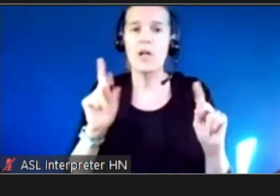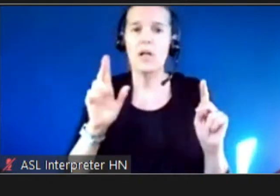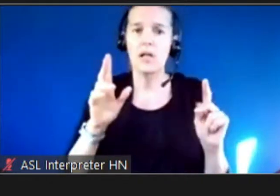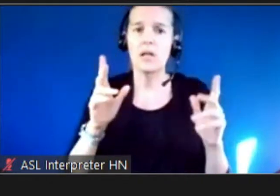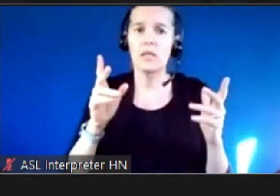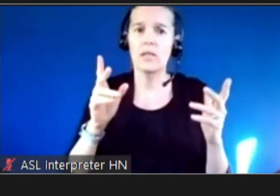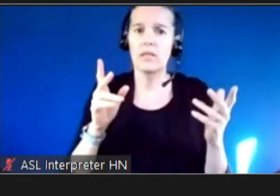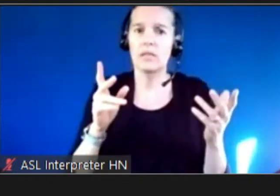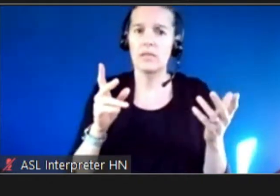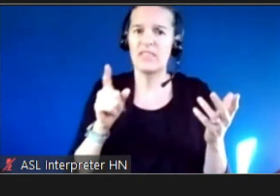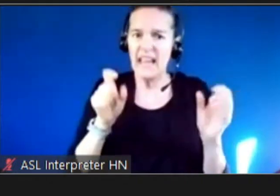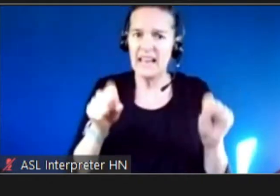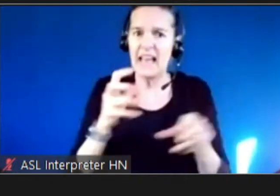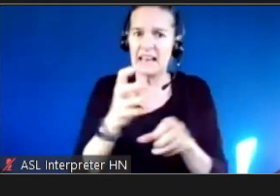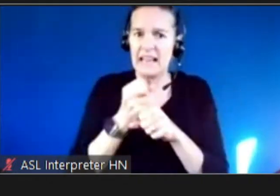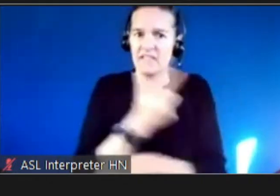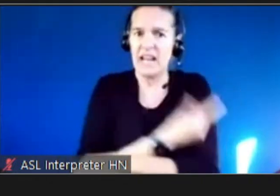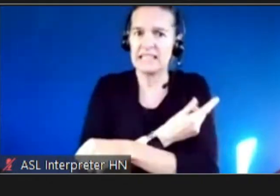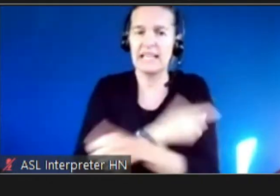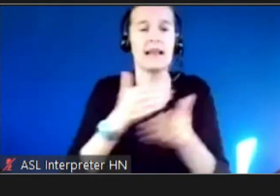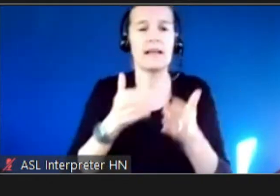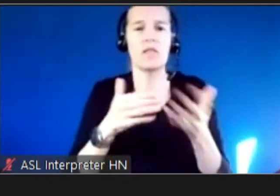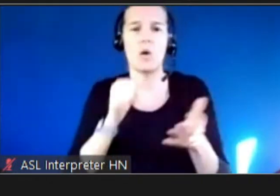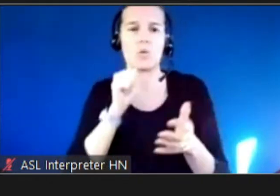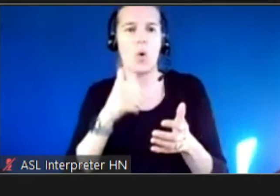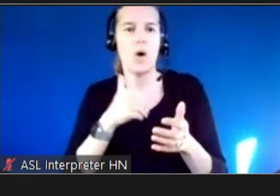together, can get their vaccines.